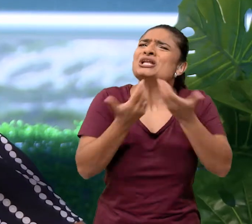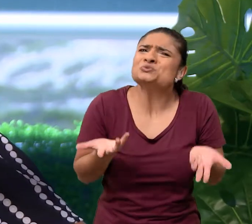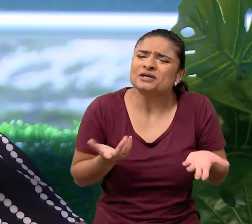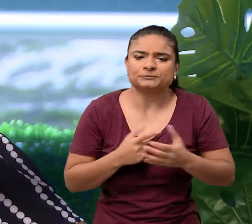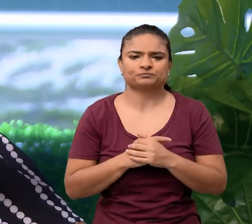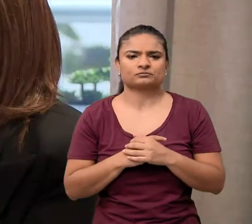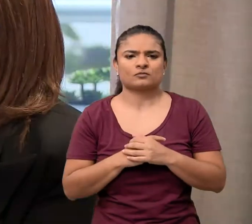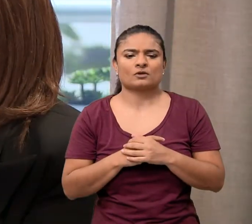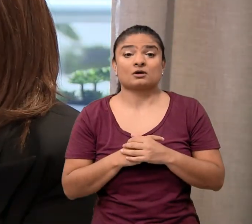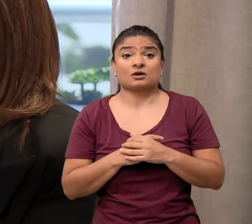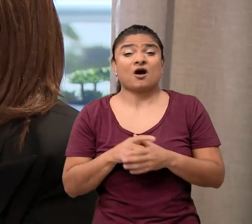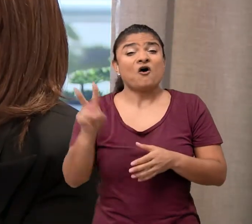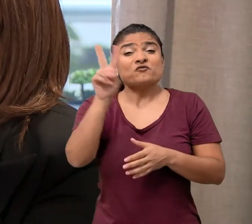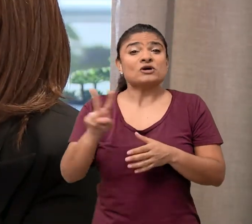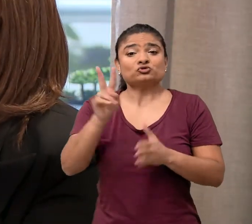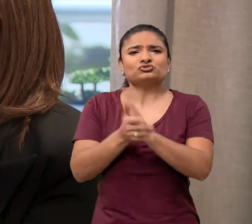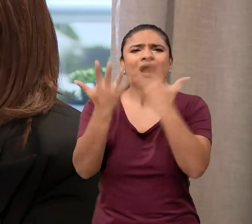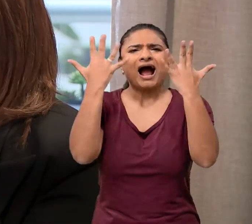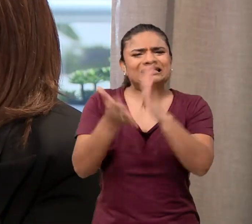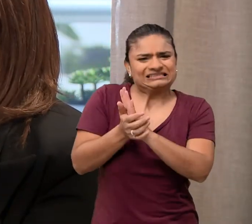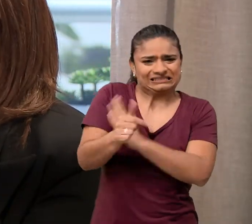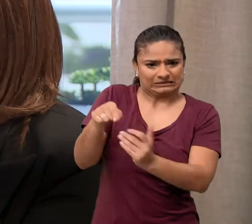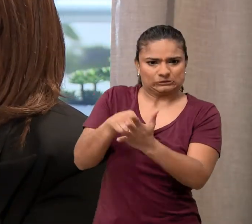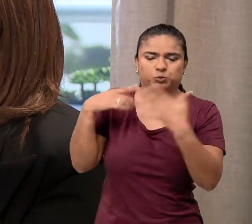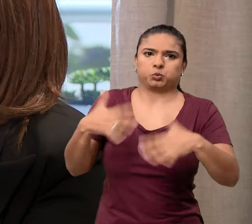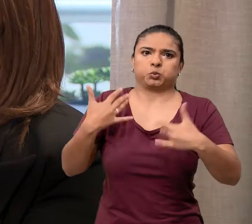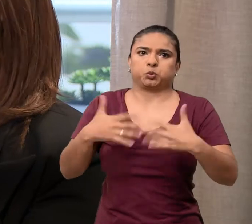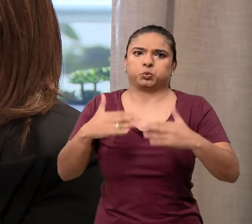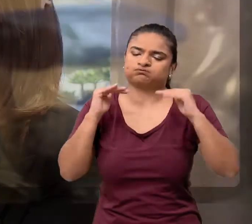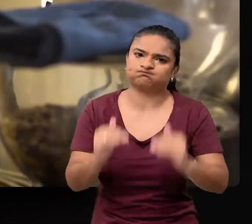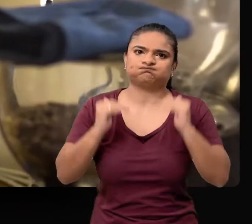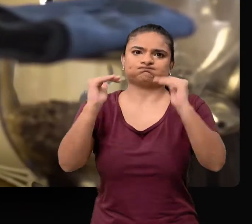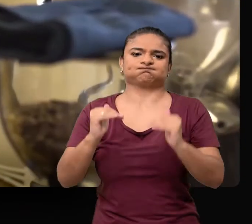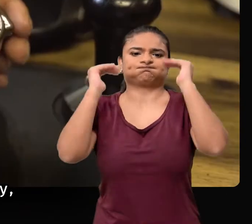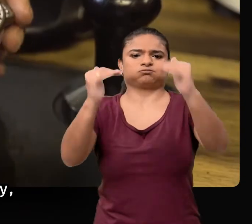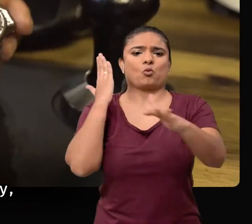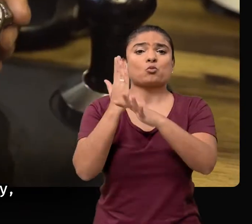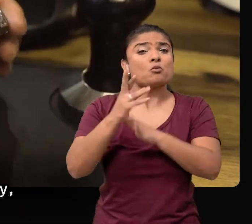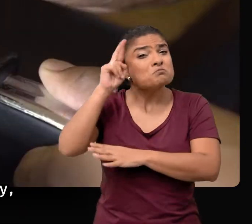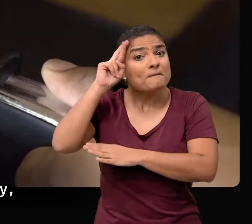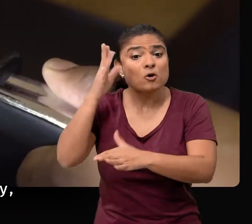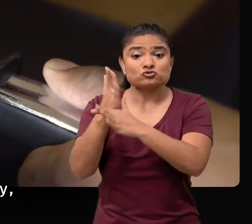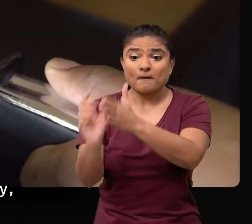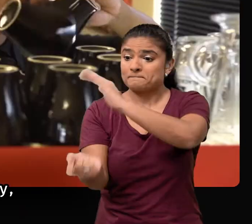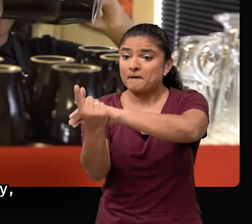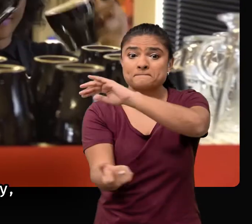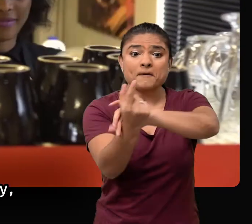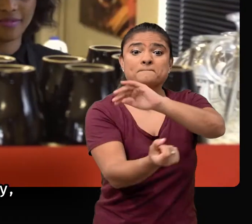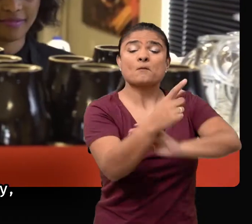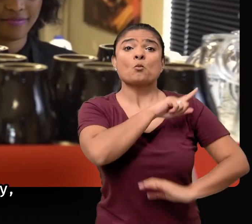workforce? Vocational skills is a very strong correlator to employment. Remember, a